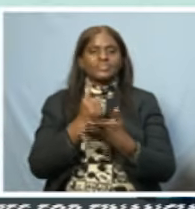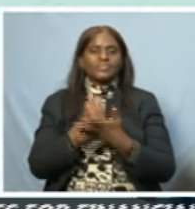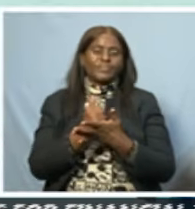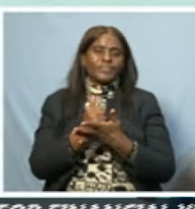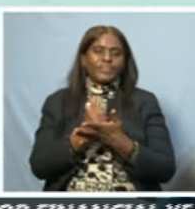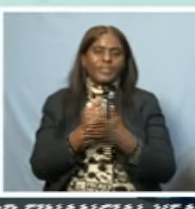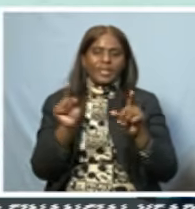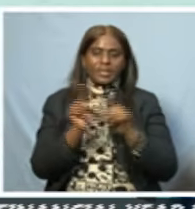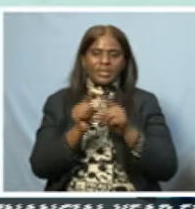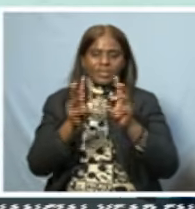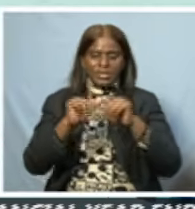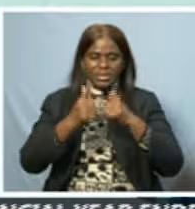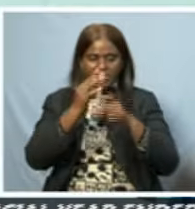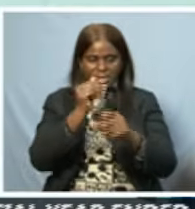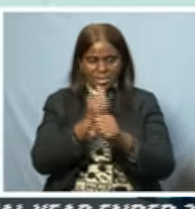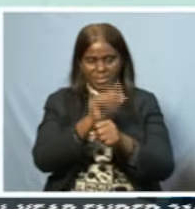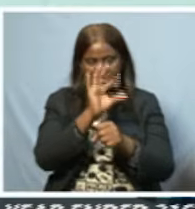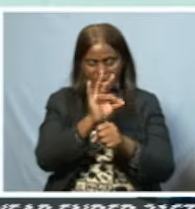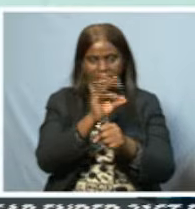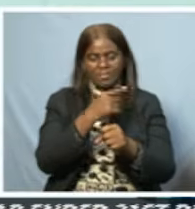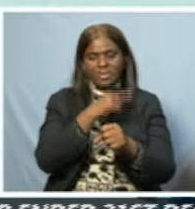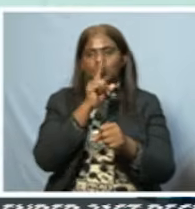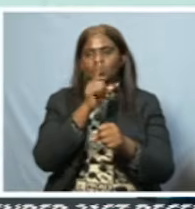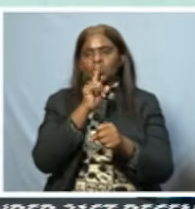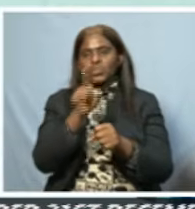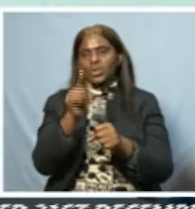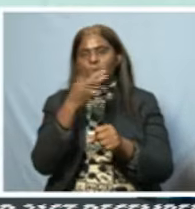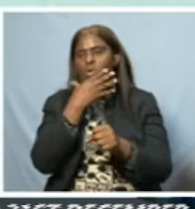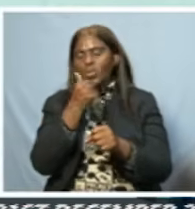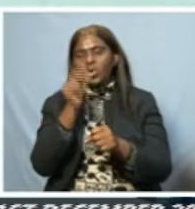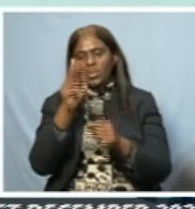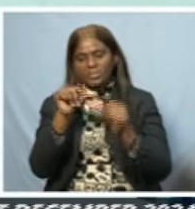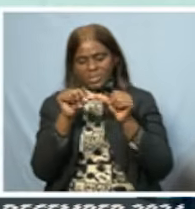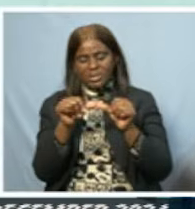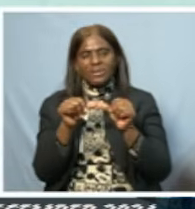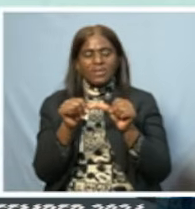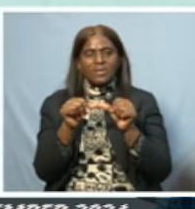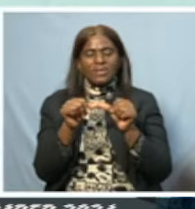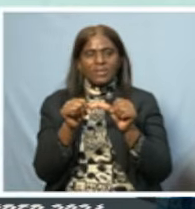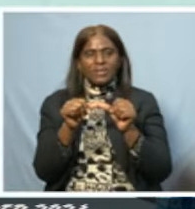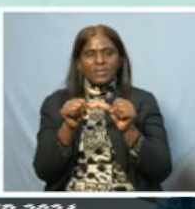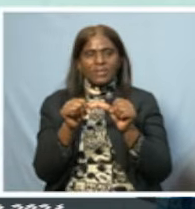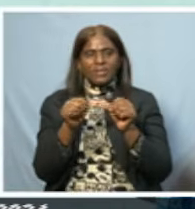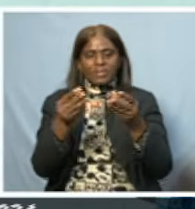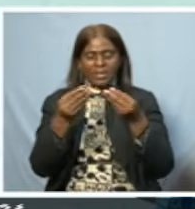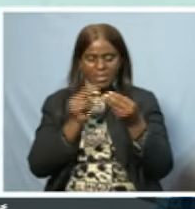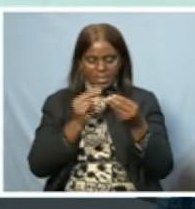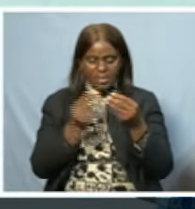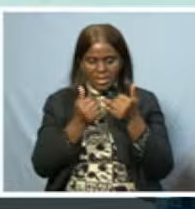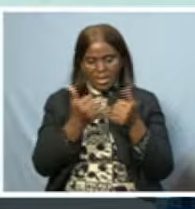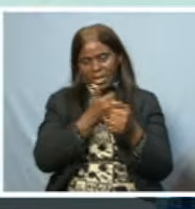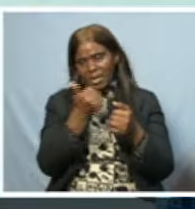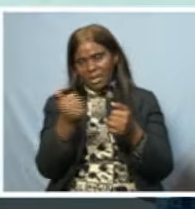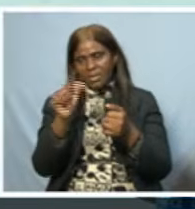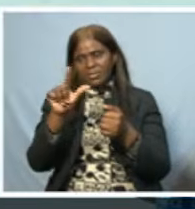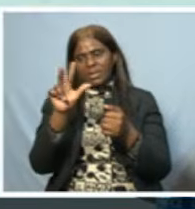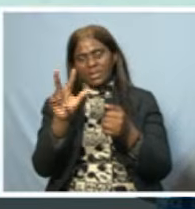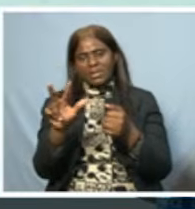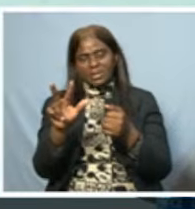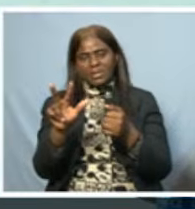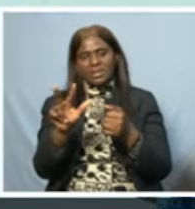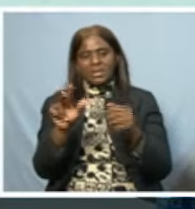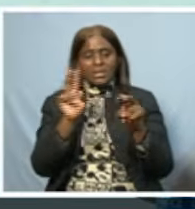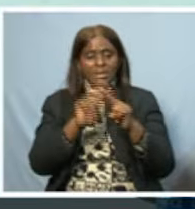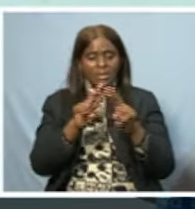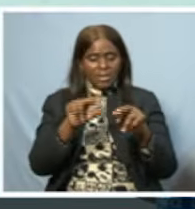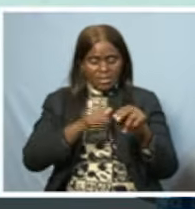the same way we received the 9, I'm sure the Commission will still give us the other 23. Because,